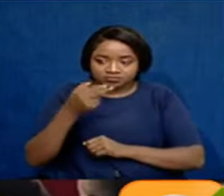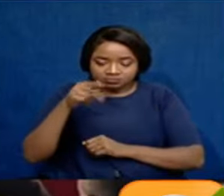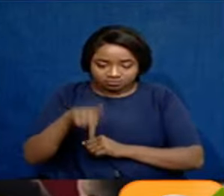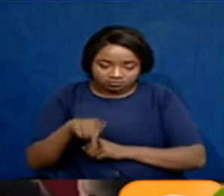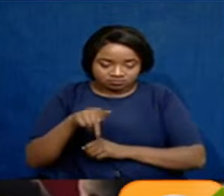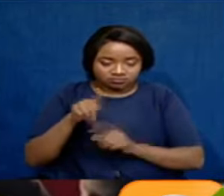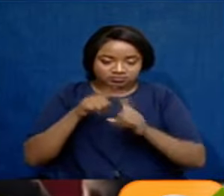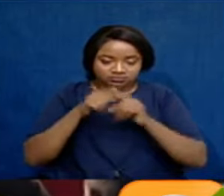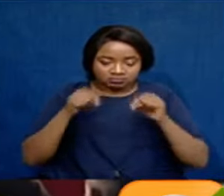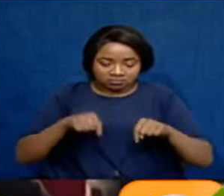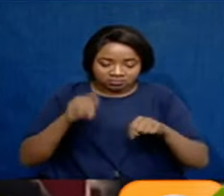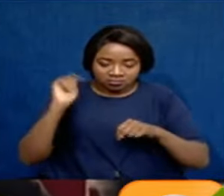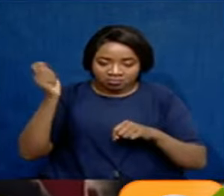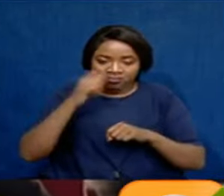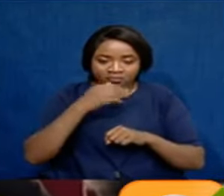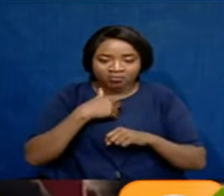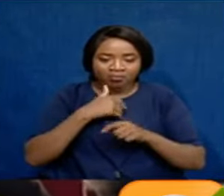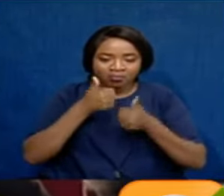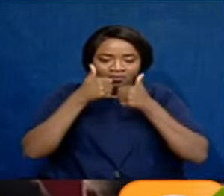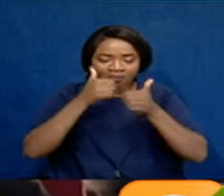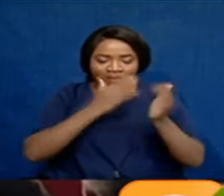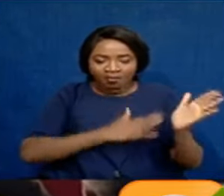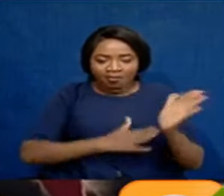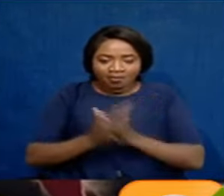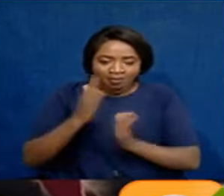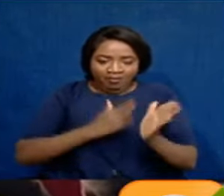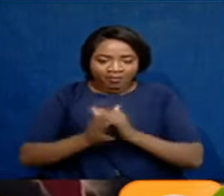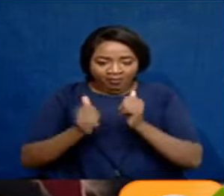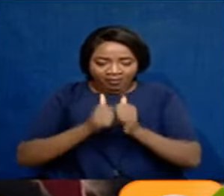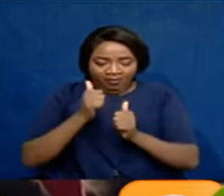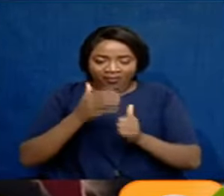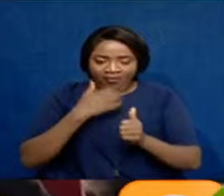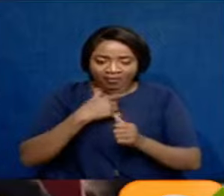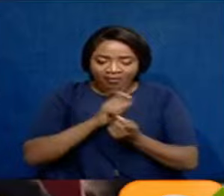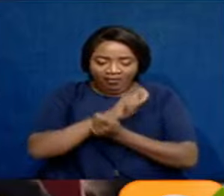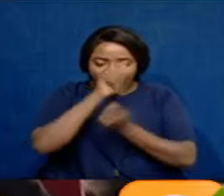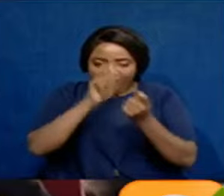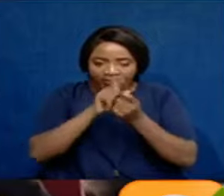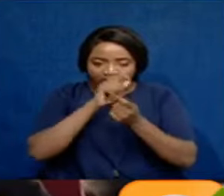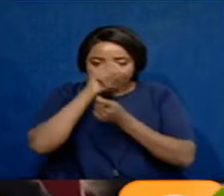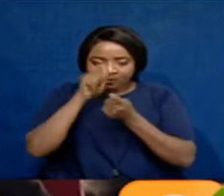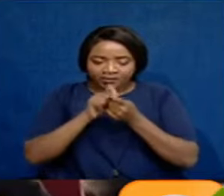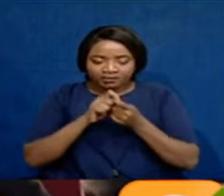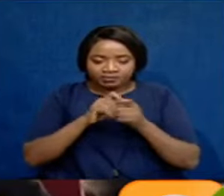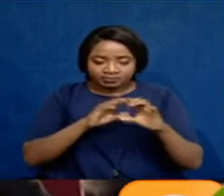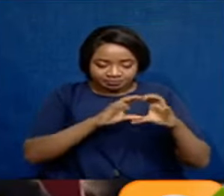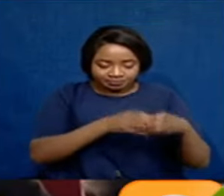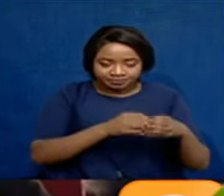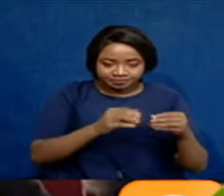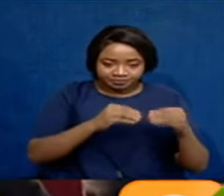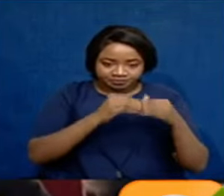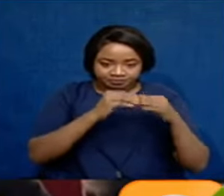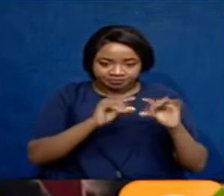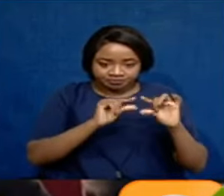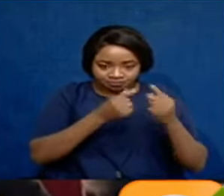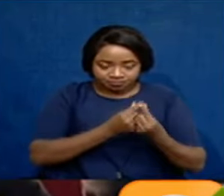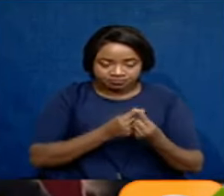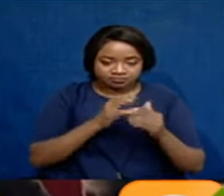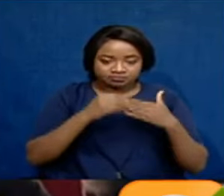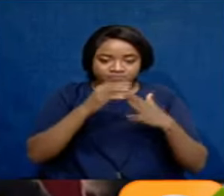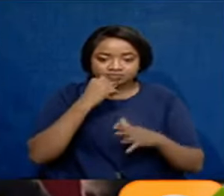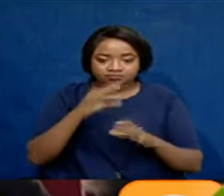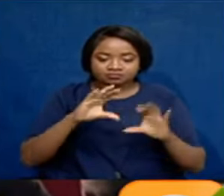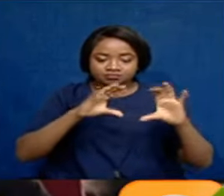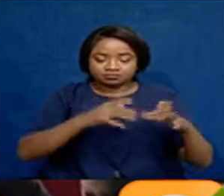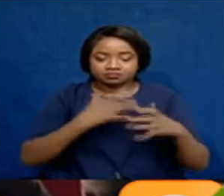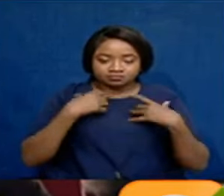good model in this country where there are stratified community units. So there's a community unit that is headed by a community health promoter.